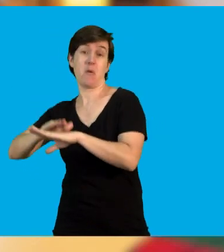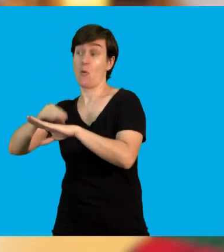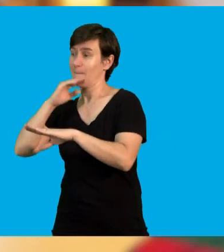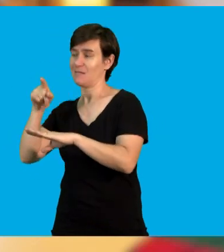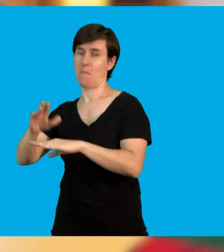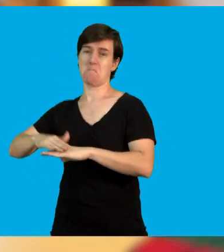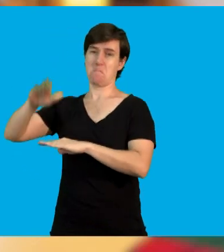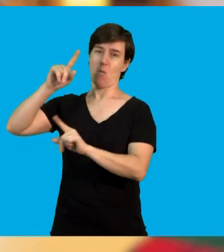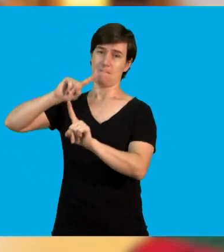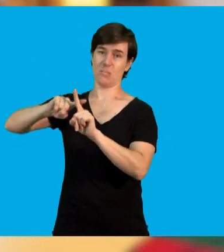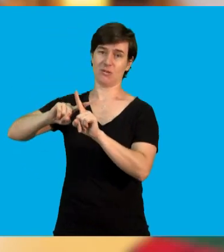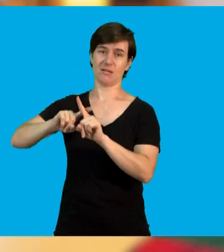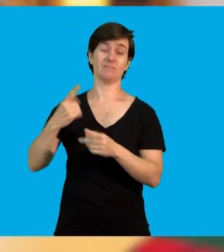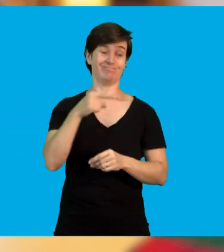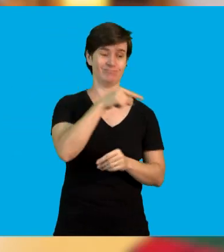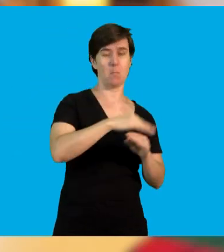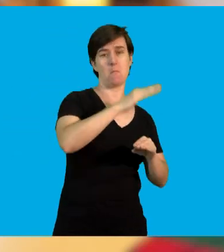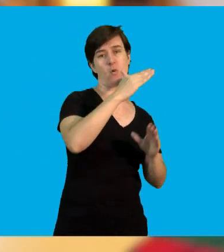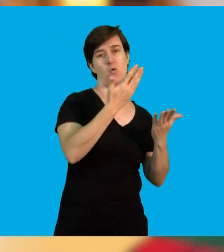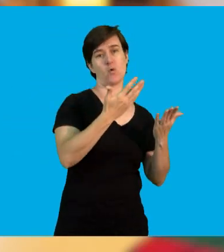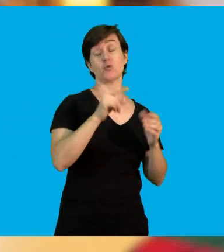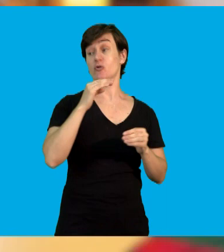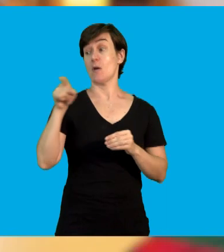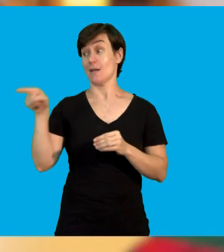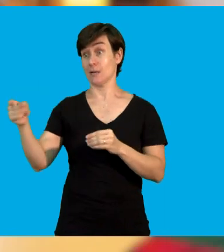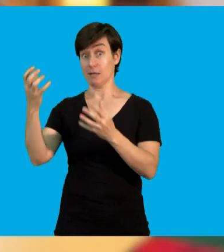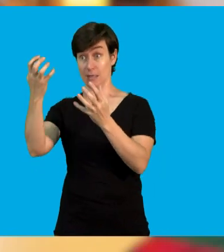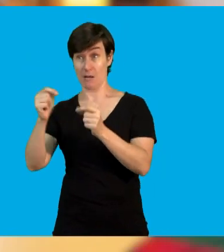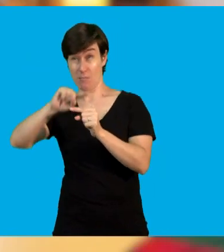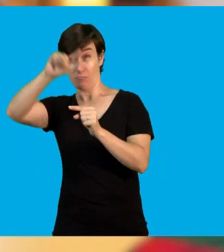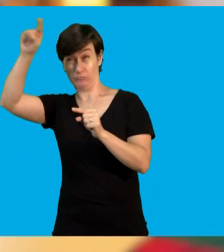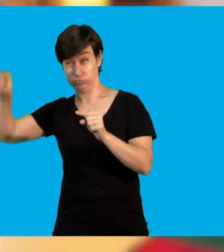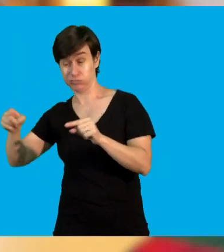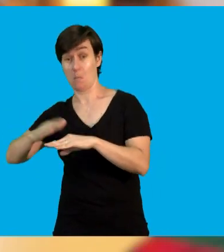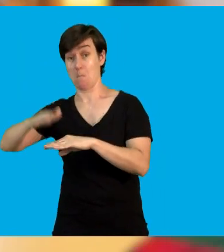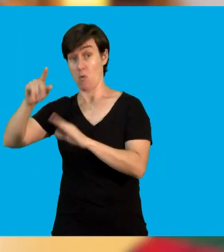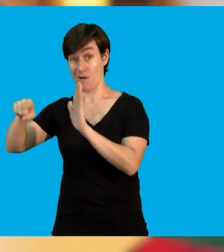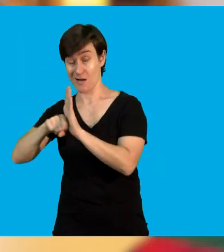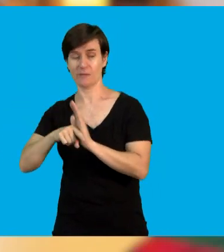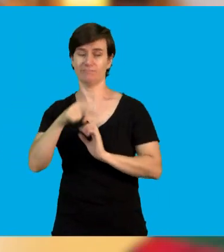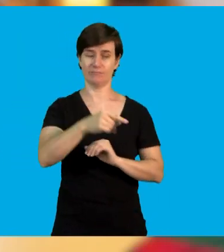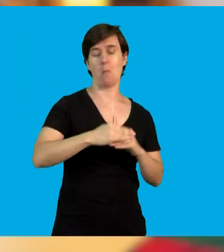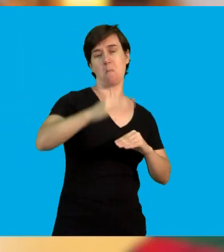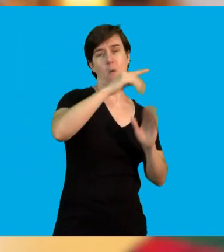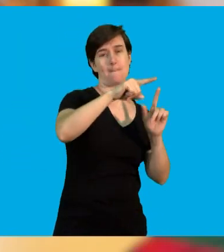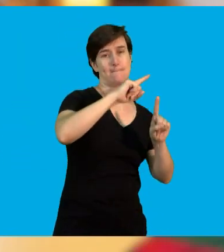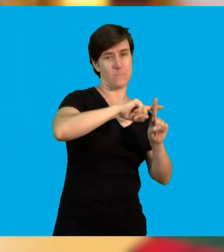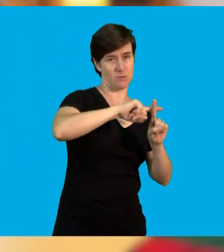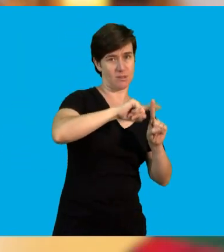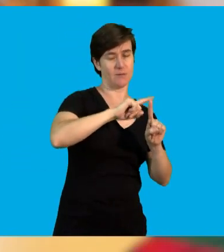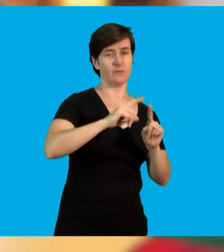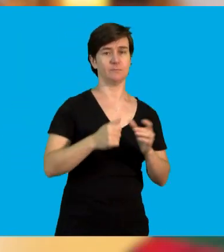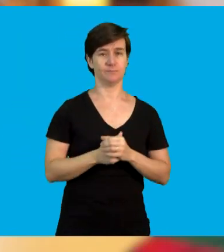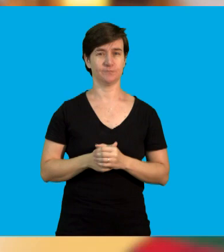be more positive, and the one that is going to gain the electrons is going to be more negative. And because of that, there's then going to be